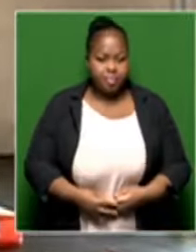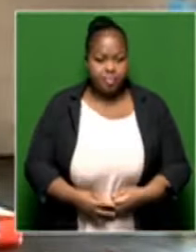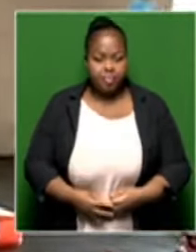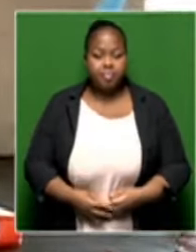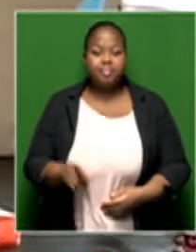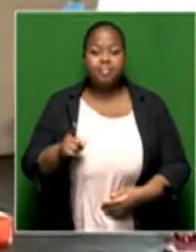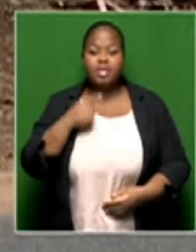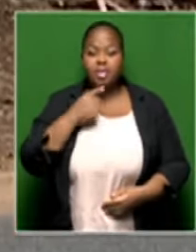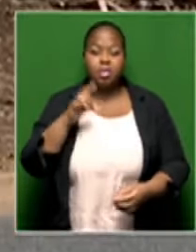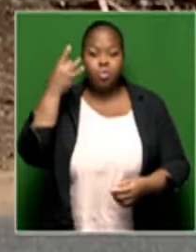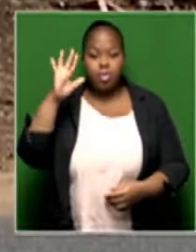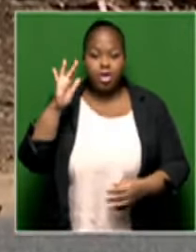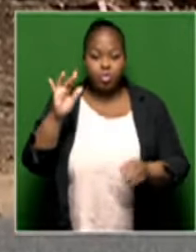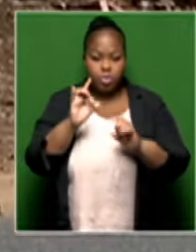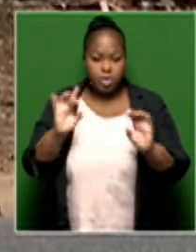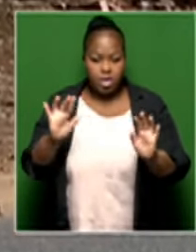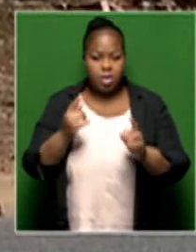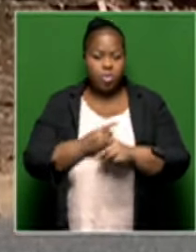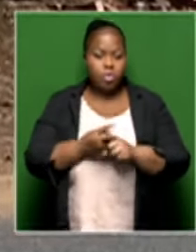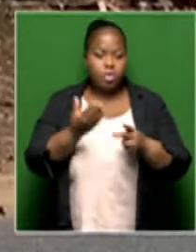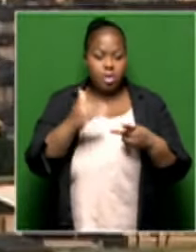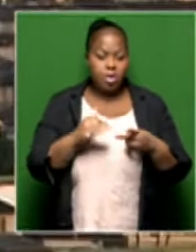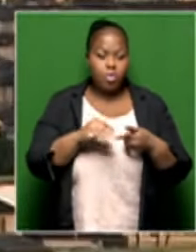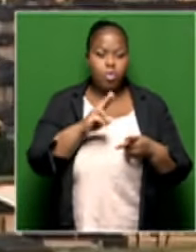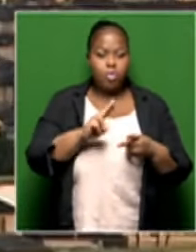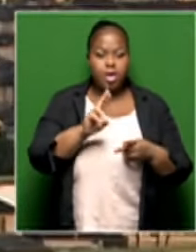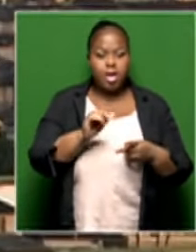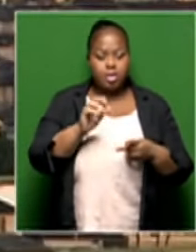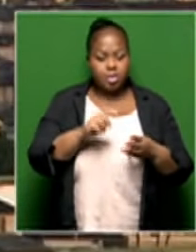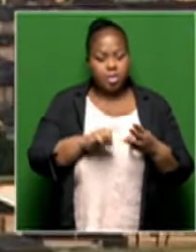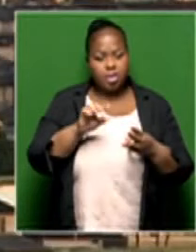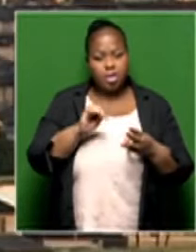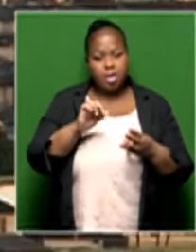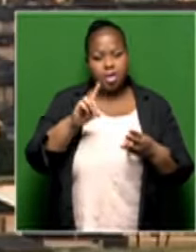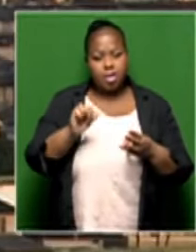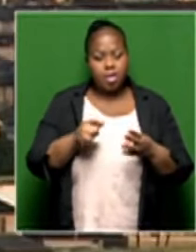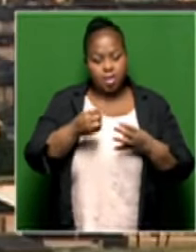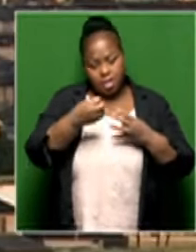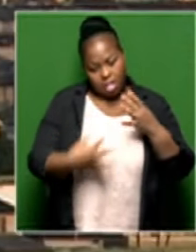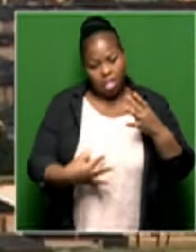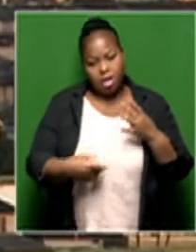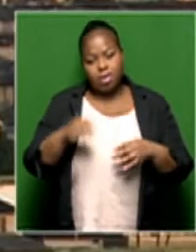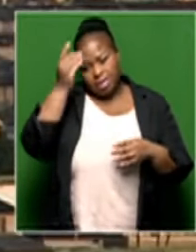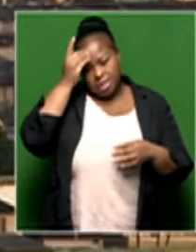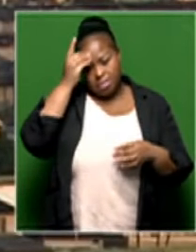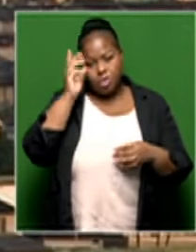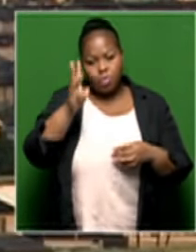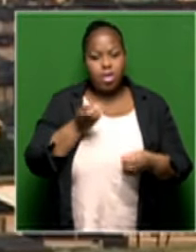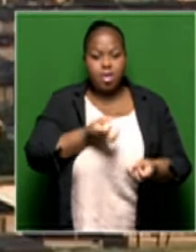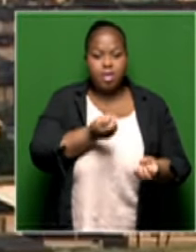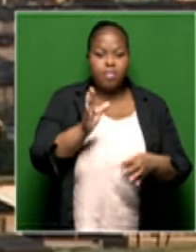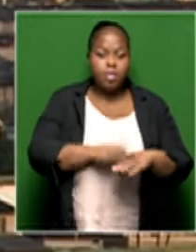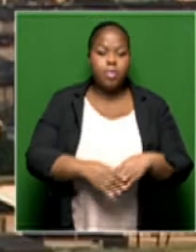in Qhamukile, but will do the same in Umlazi, Inanda, and other townships in eThekwini.